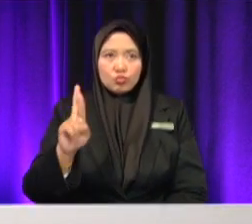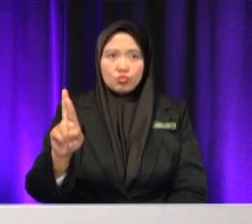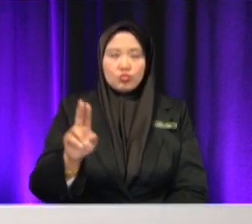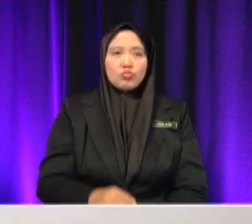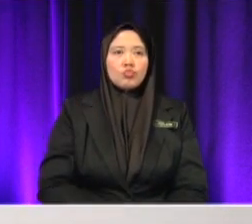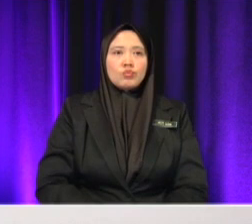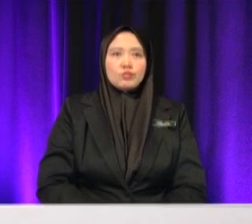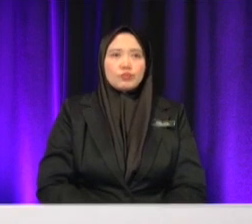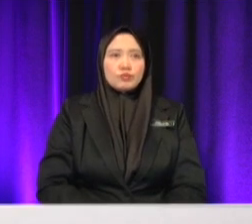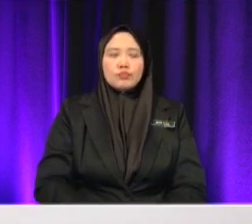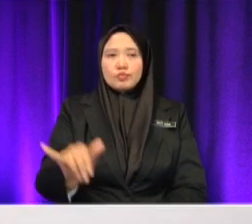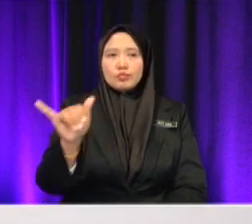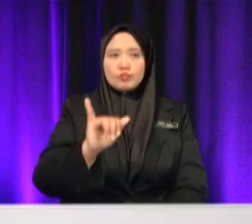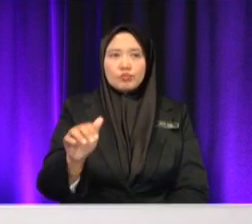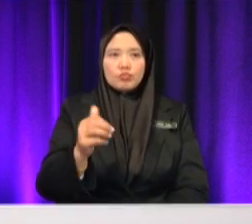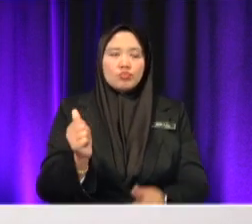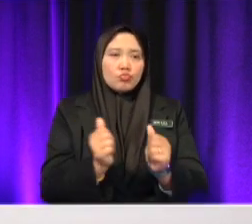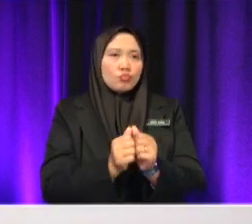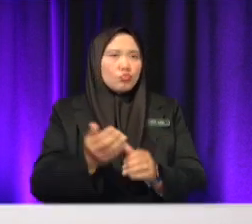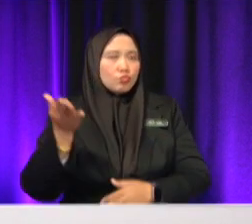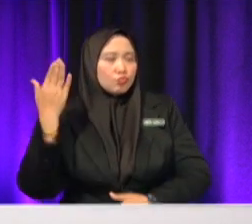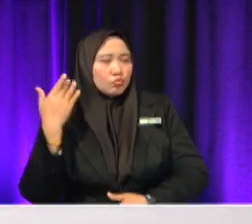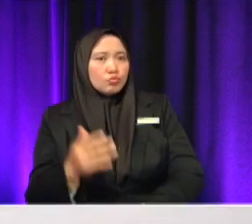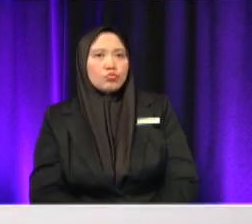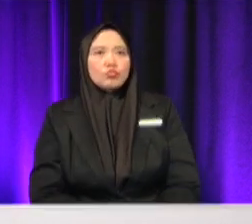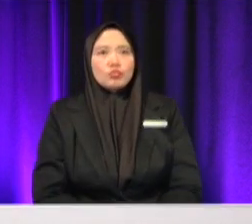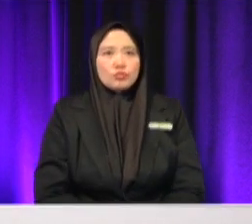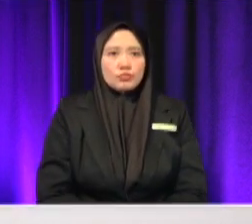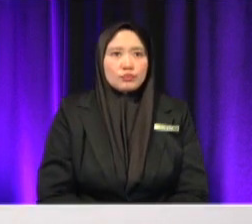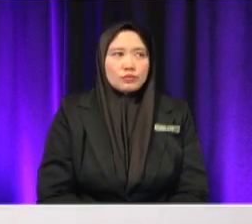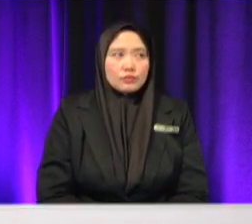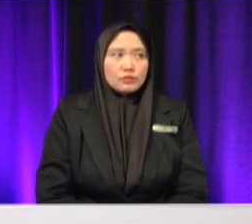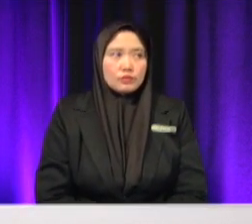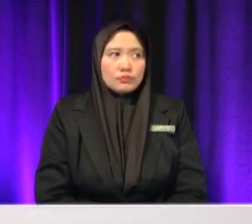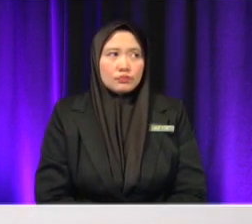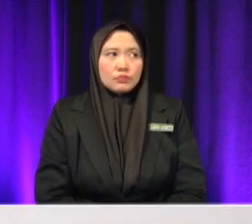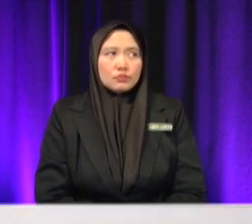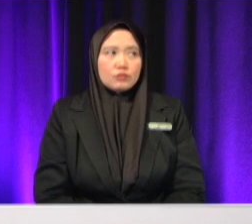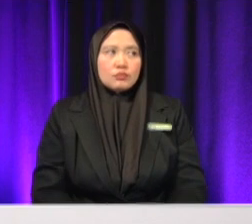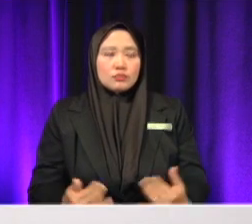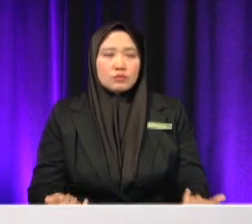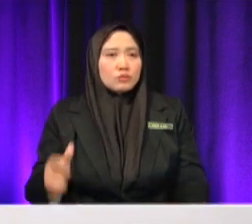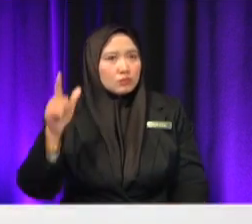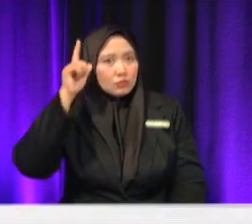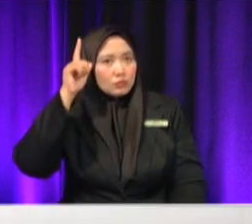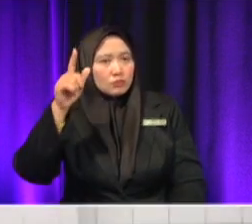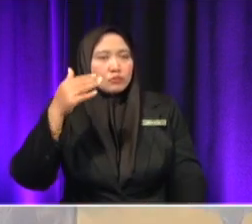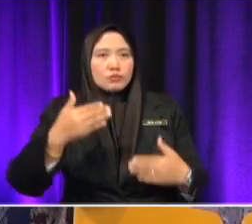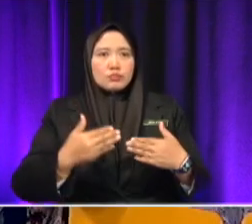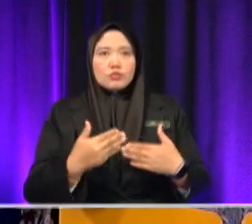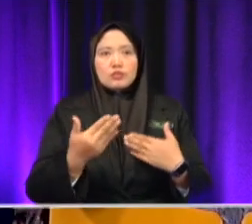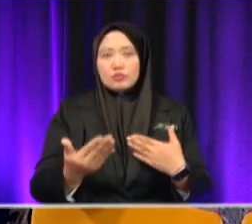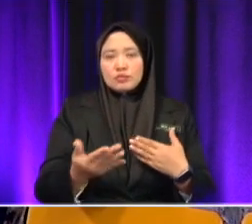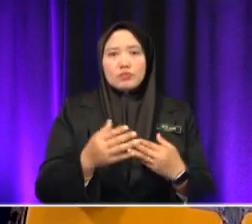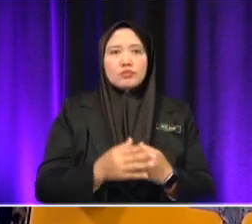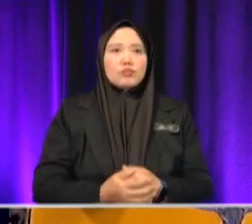with Yana. Yeah, it's the same charity as well, KSTR. Okay. Okay, so now we're going to look at the next one. So anyone would like